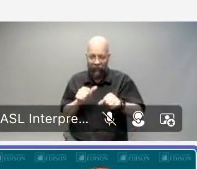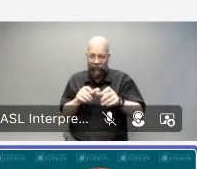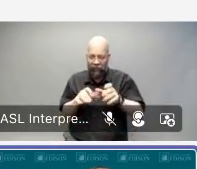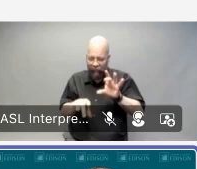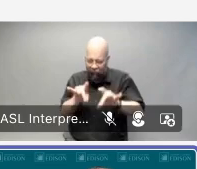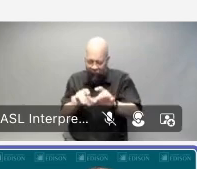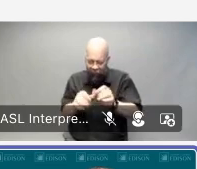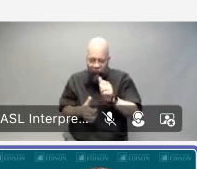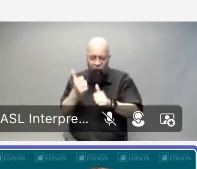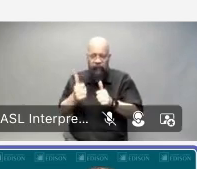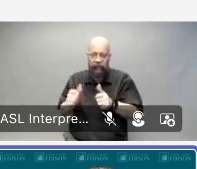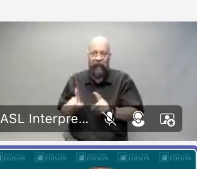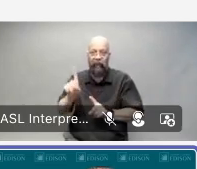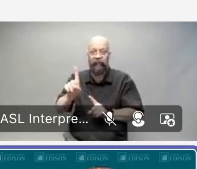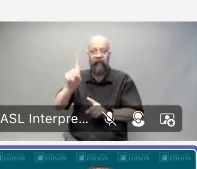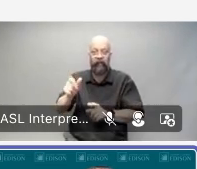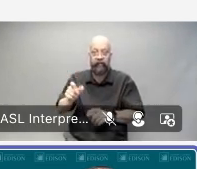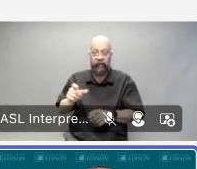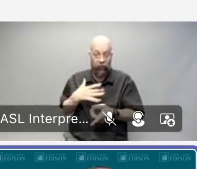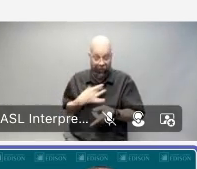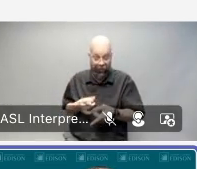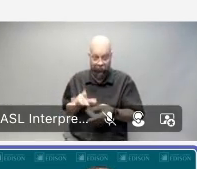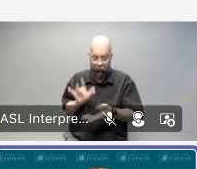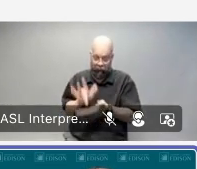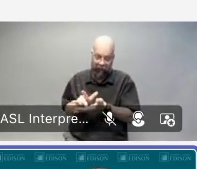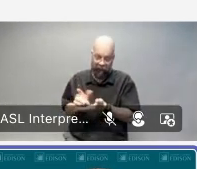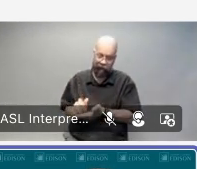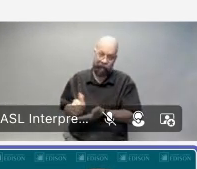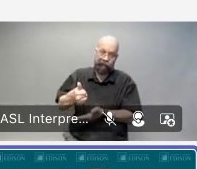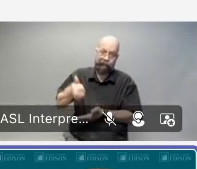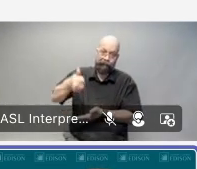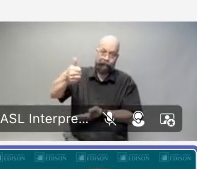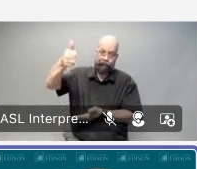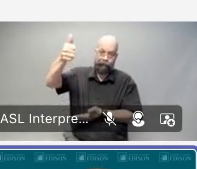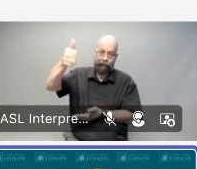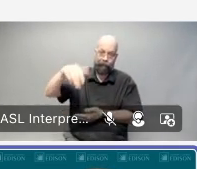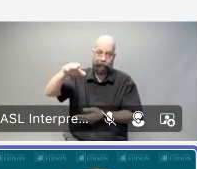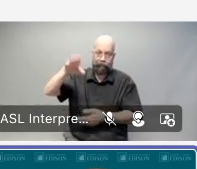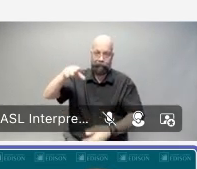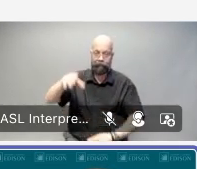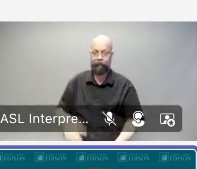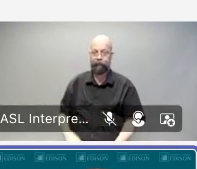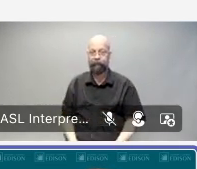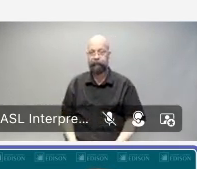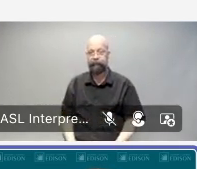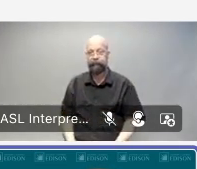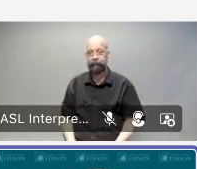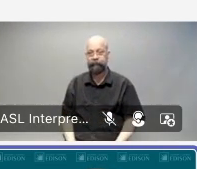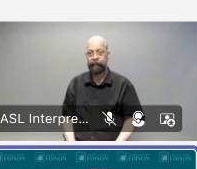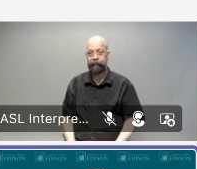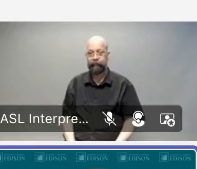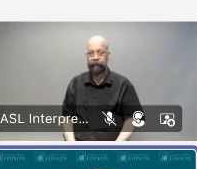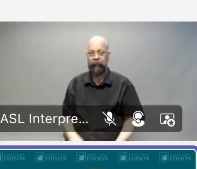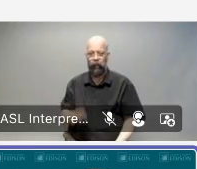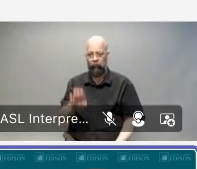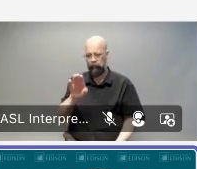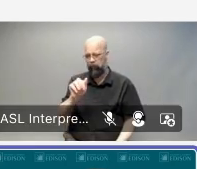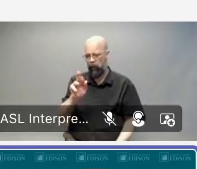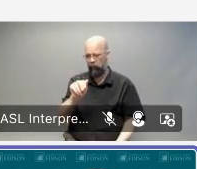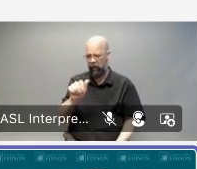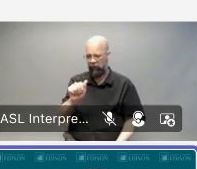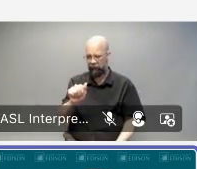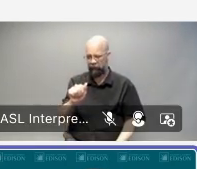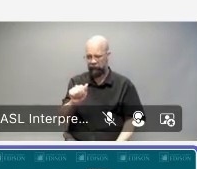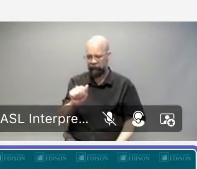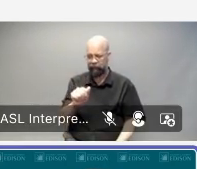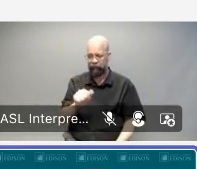most upvoted. So if you see a question you like, click the arrow and we'll upvote here. Is from Barbara. Are there maps for each county